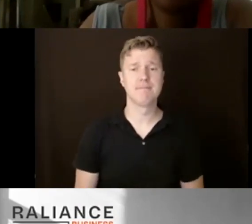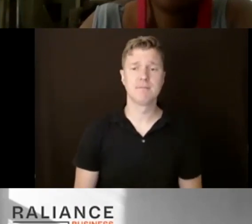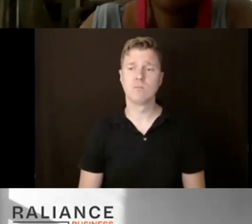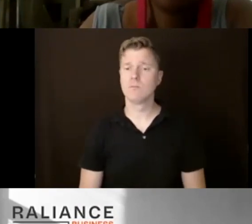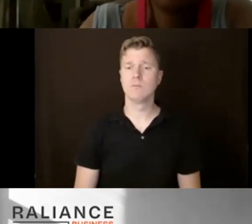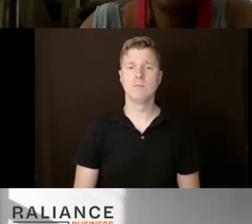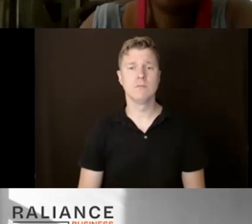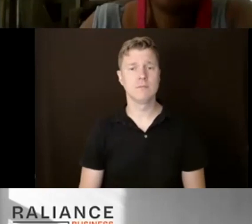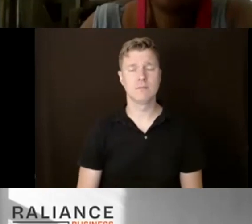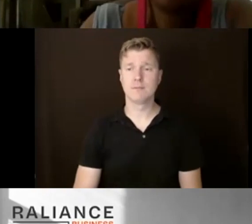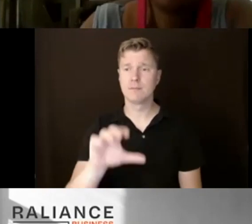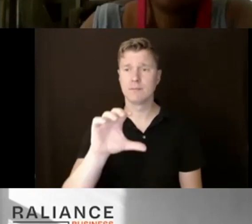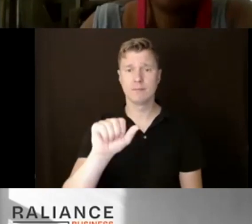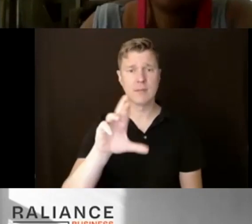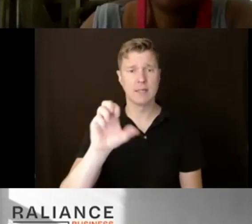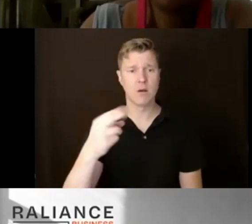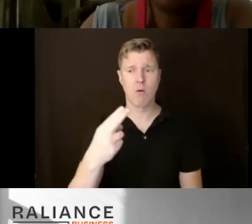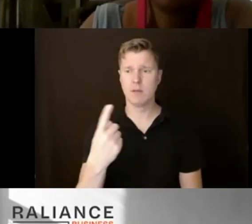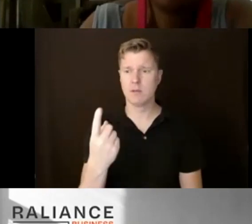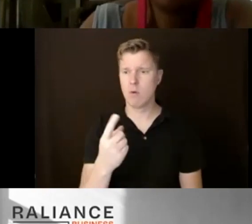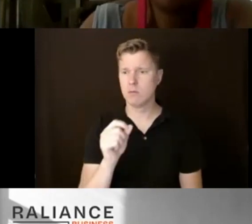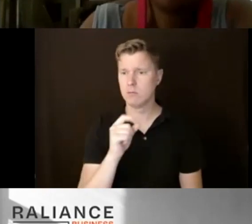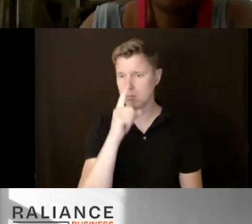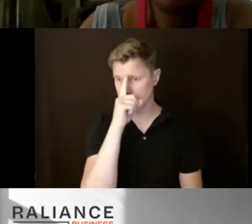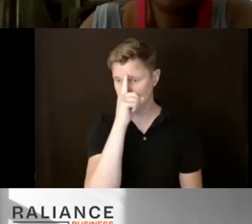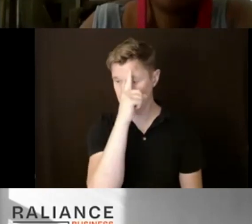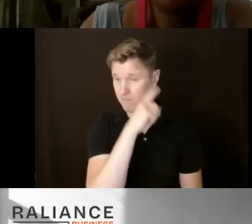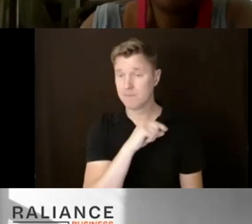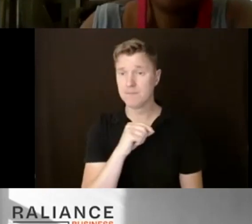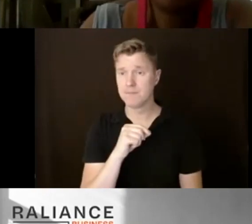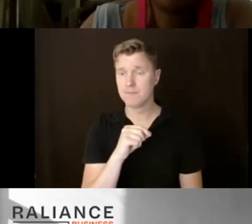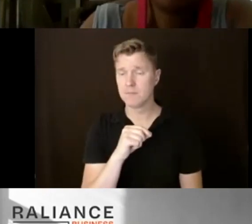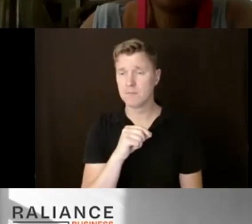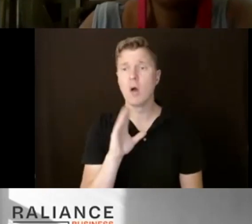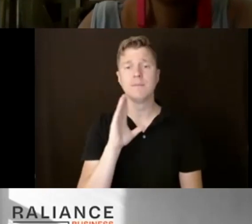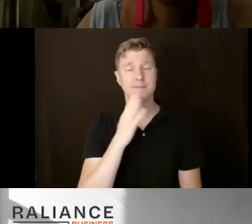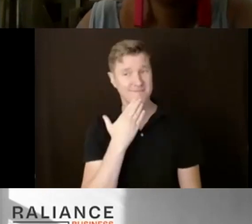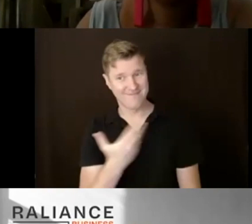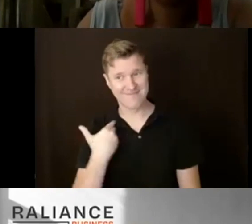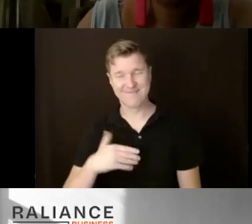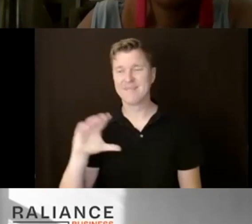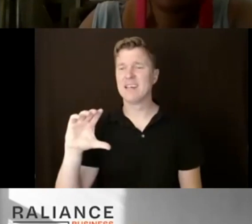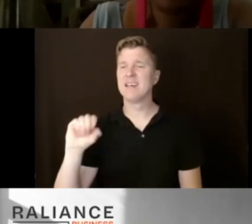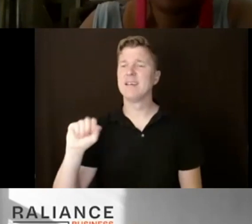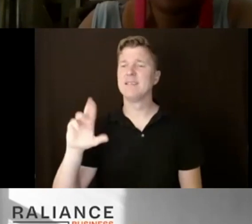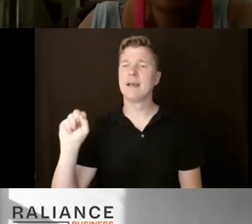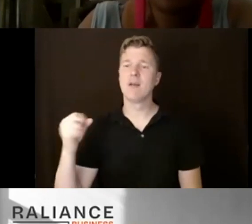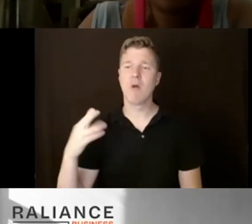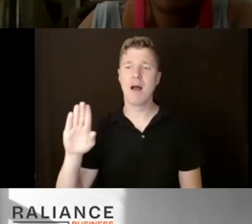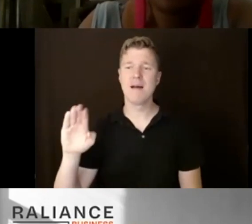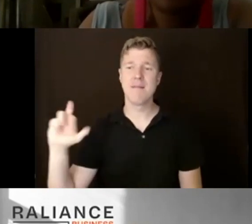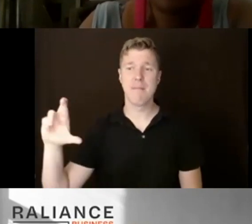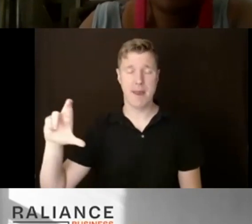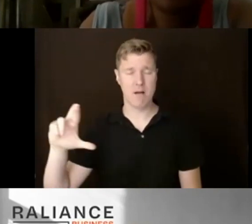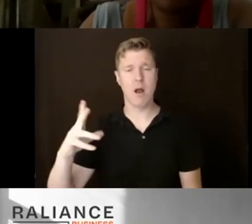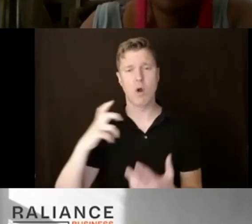Sarah Bear is going to be talking now. Thank you. This is Sarah Bear. I actually just wanted to